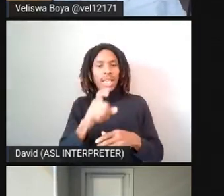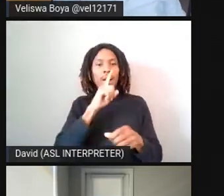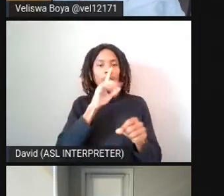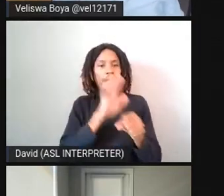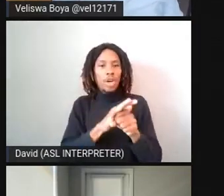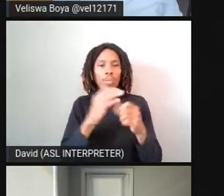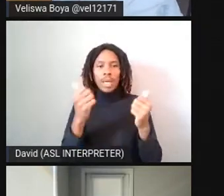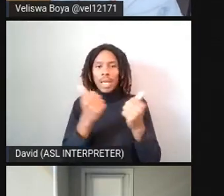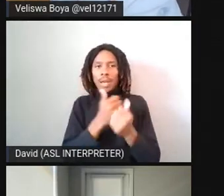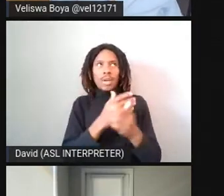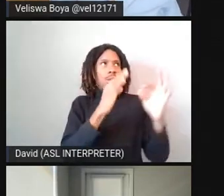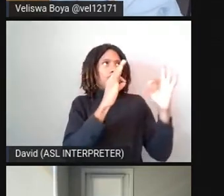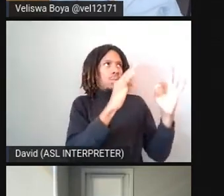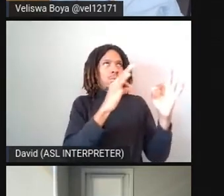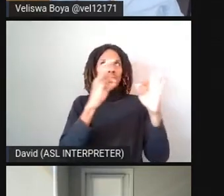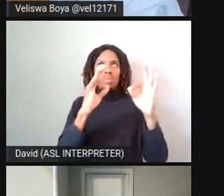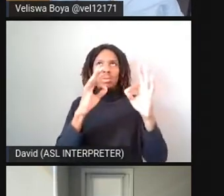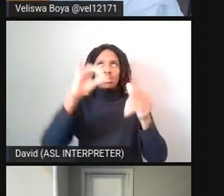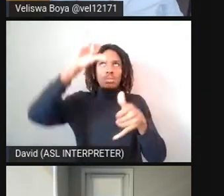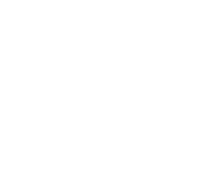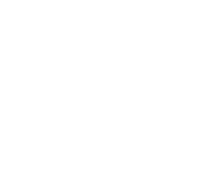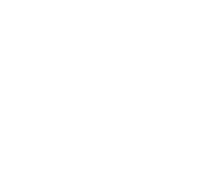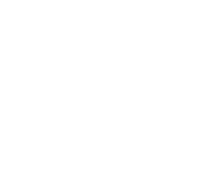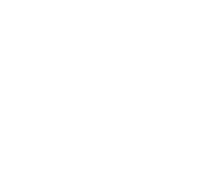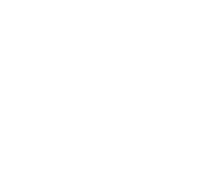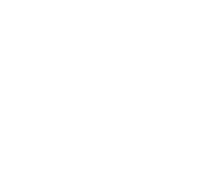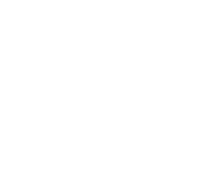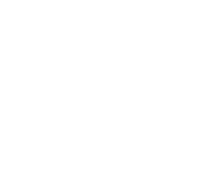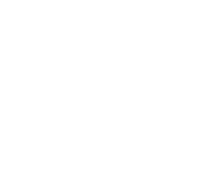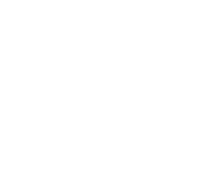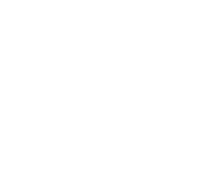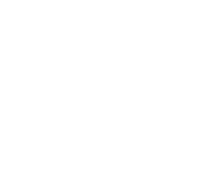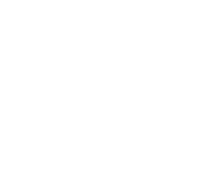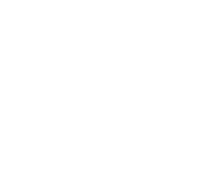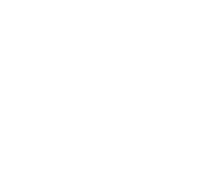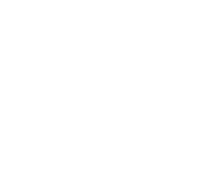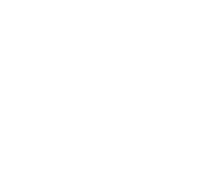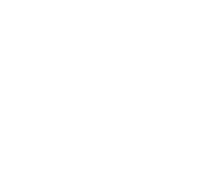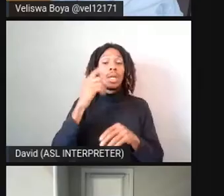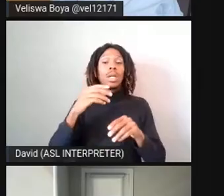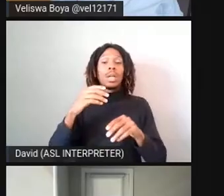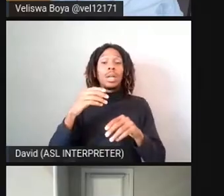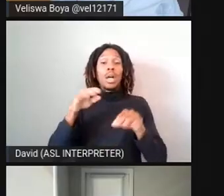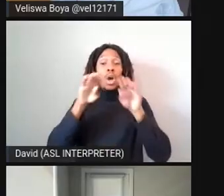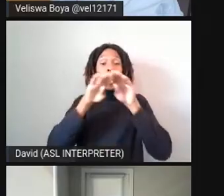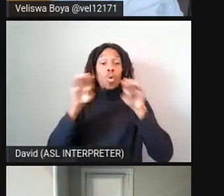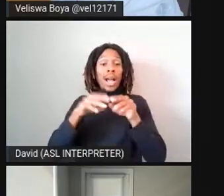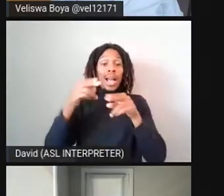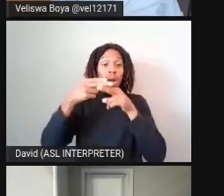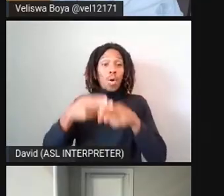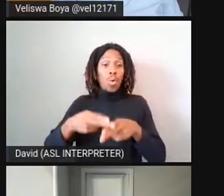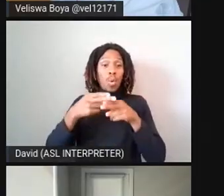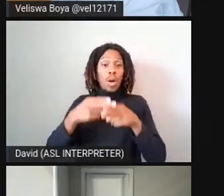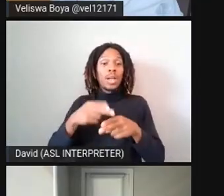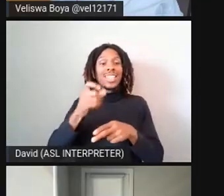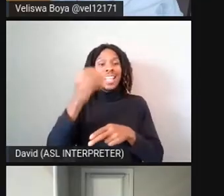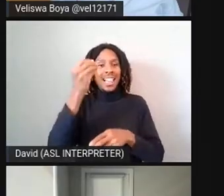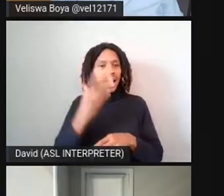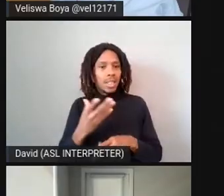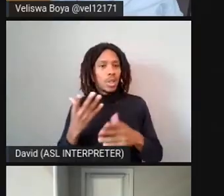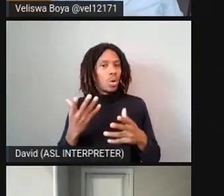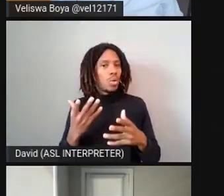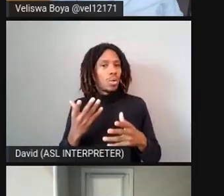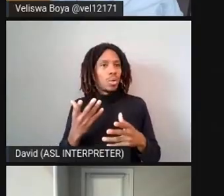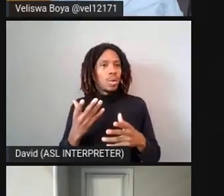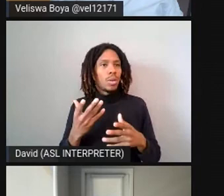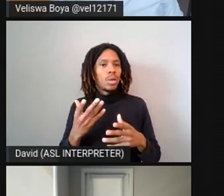that you have the required clearance here. In terms of the rack weight, you need to also let us know